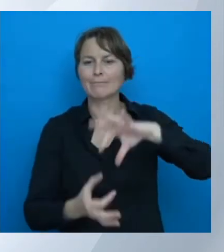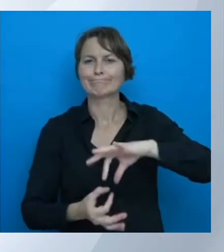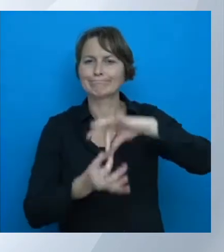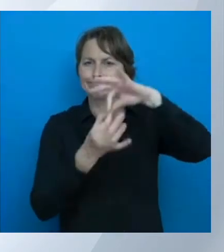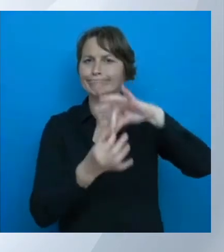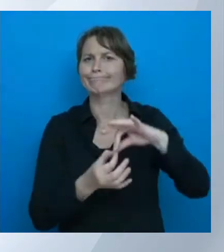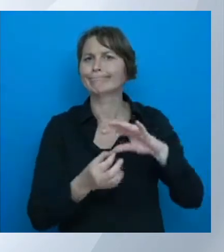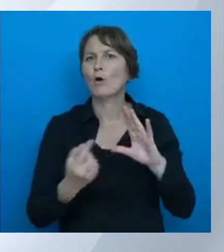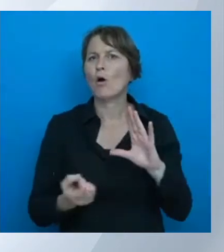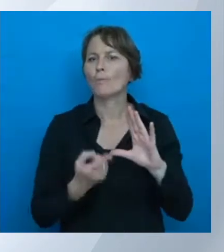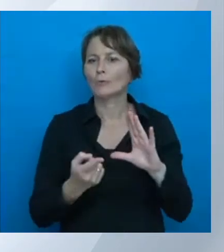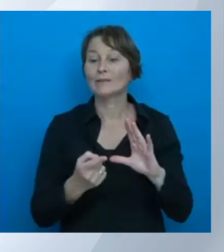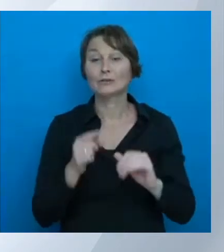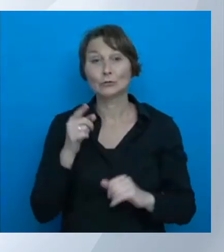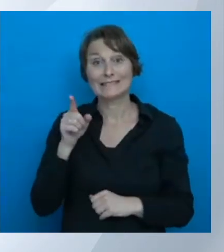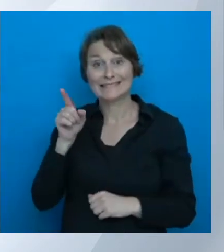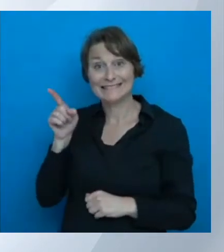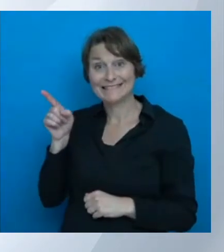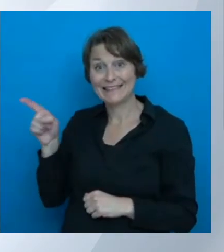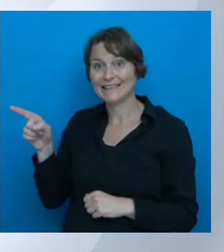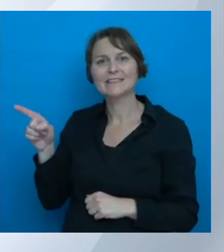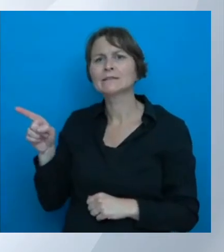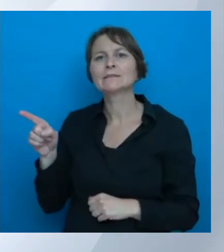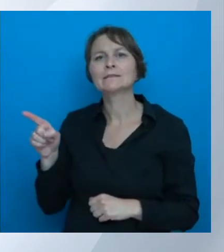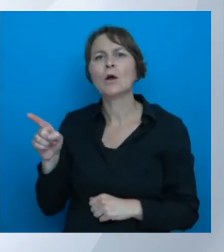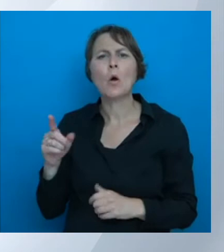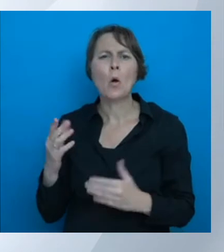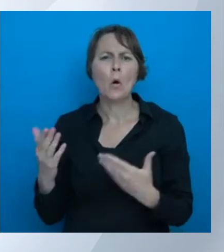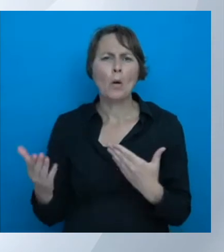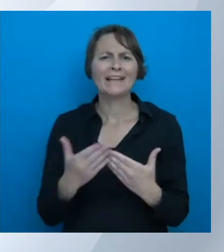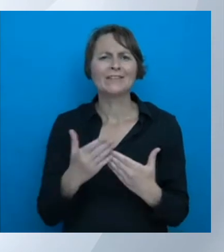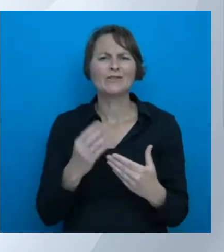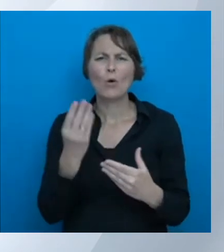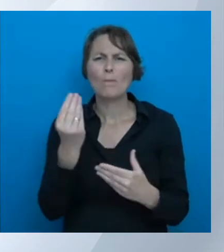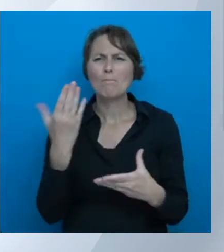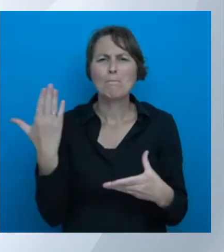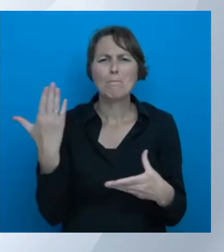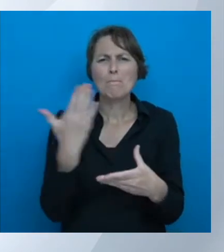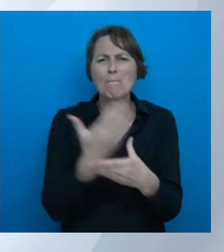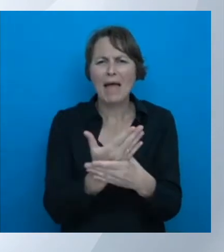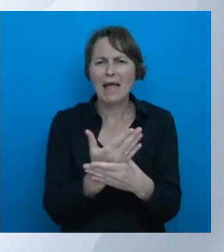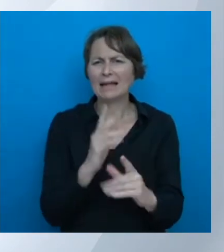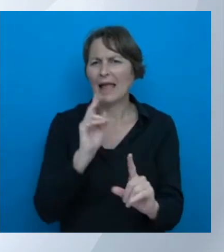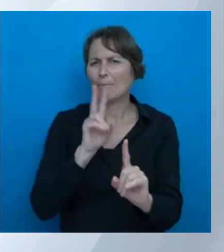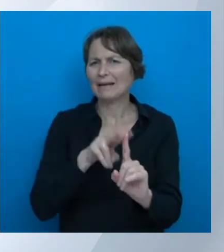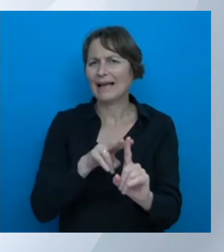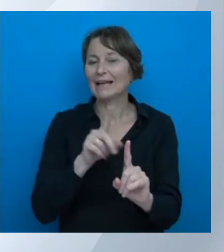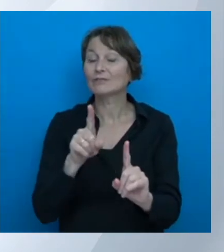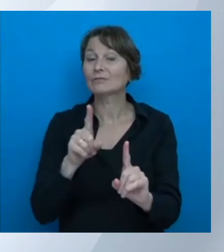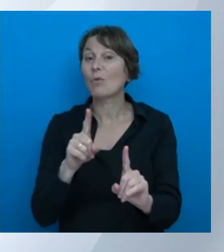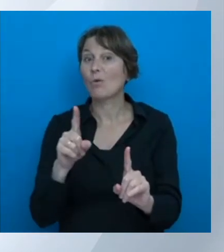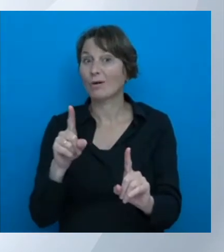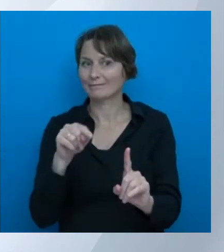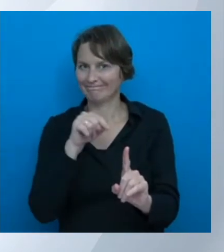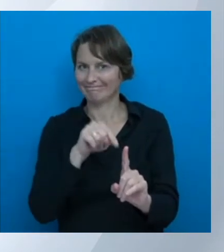this application is not so secure banking application, which I'm using to deposit